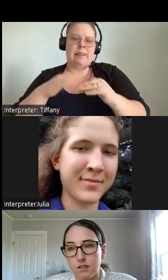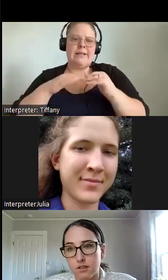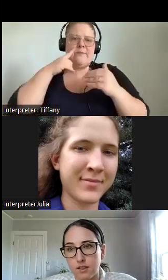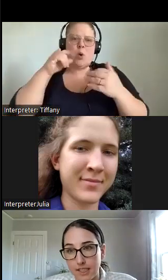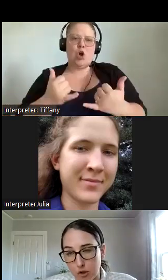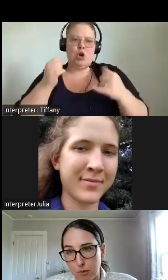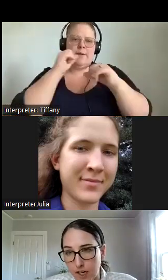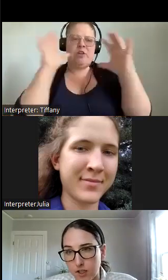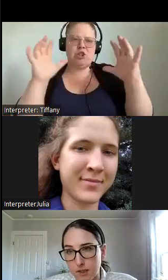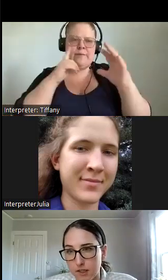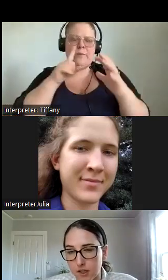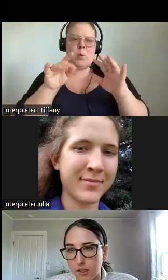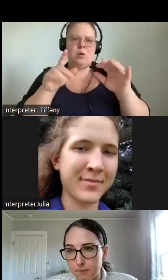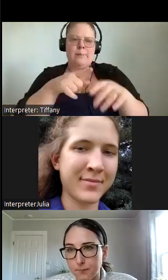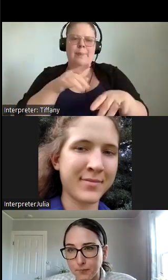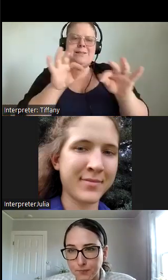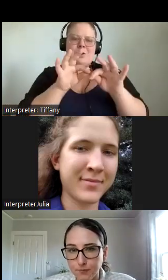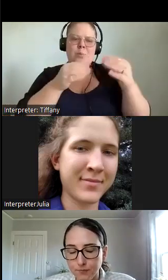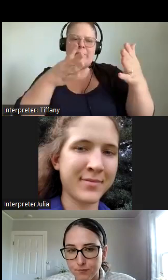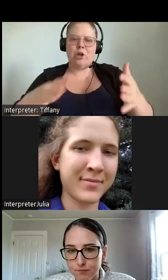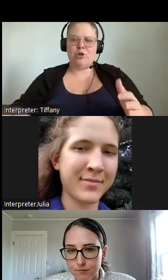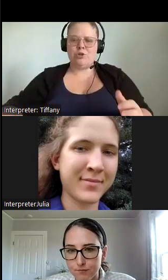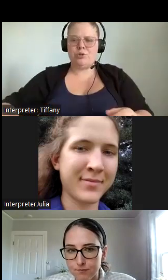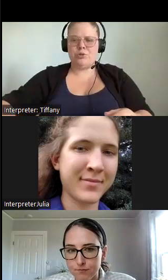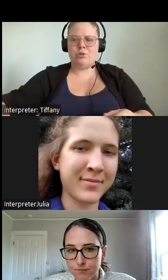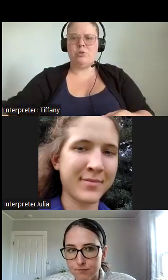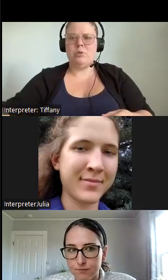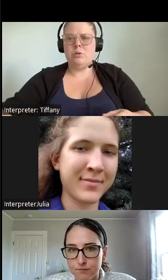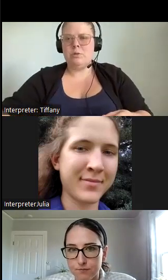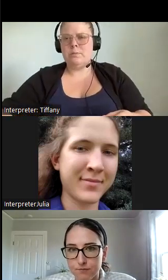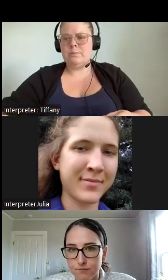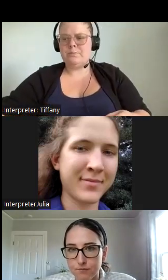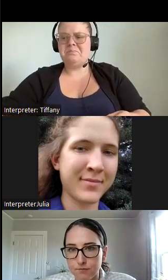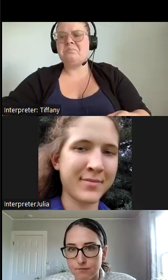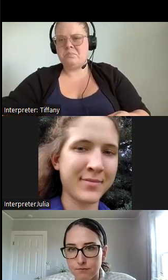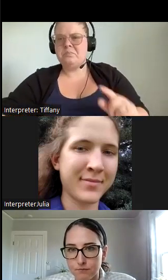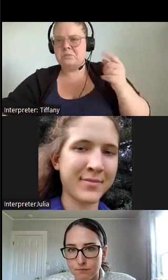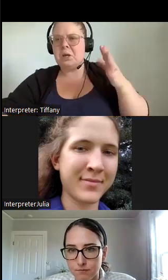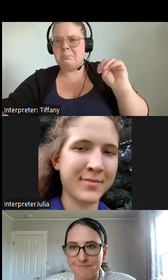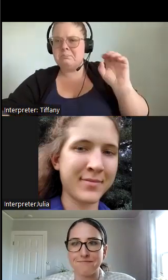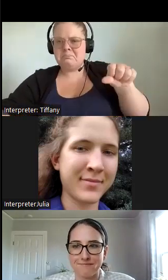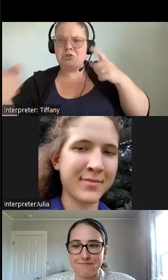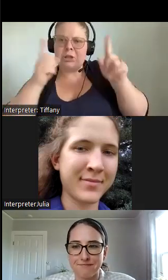for essential providers specifically. I just say I agree with that interpretation.